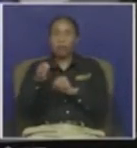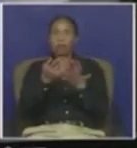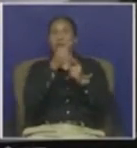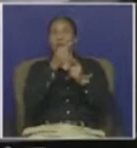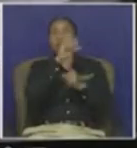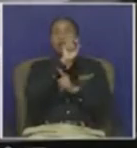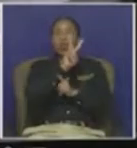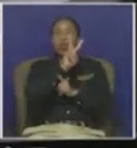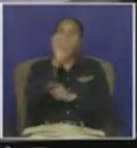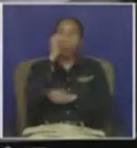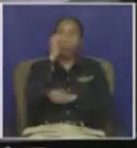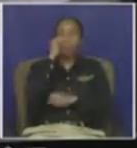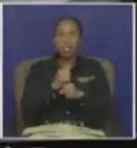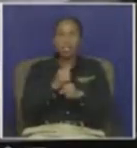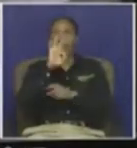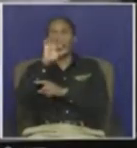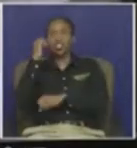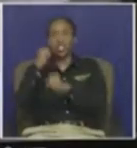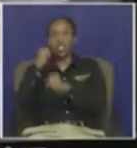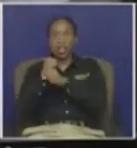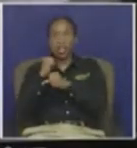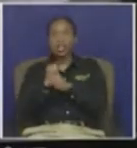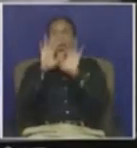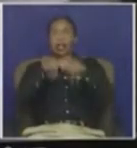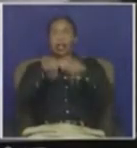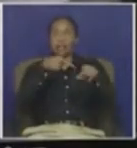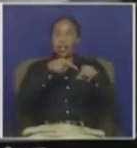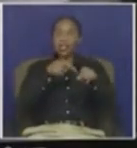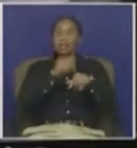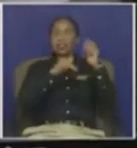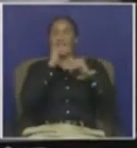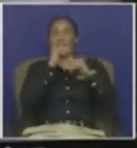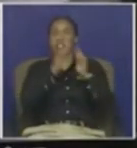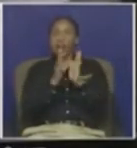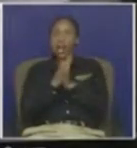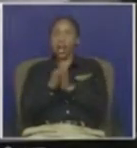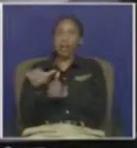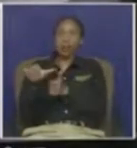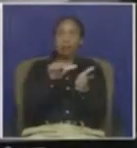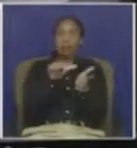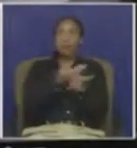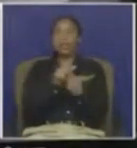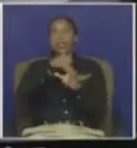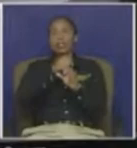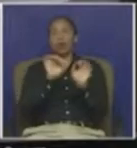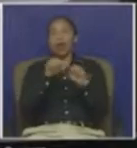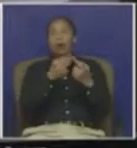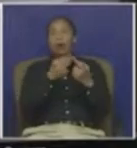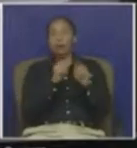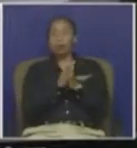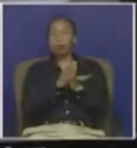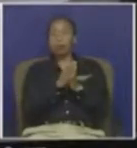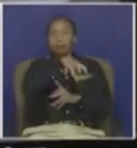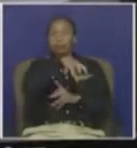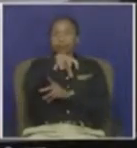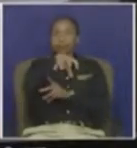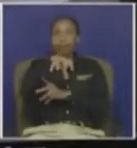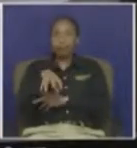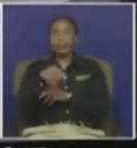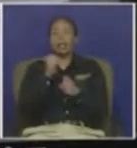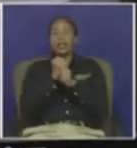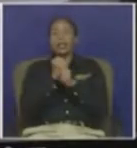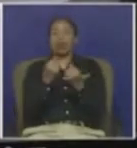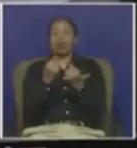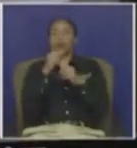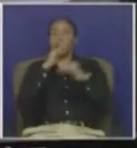30 years, leave the infrastructure after the return of the investment to allow for the modification and modernization of our infrastructure